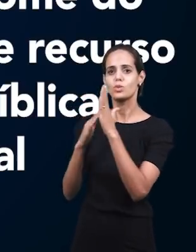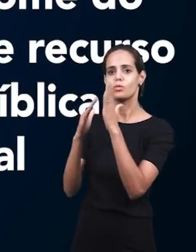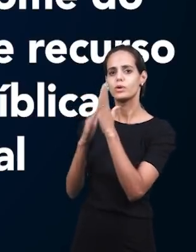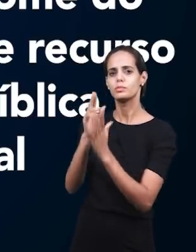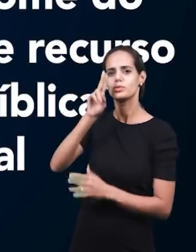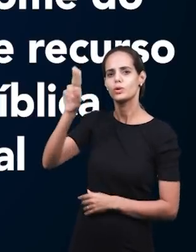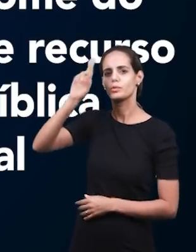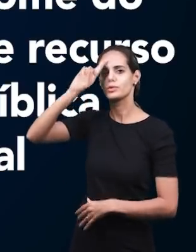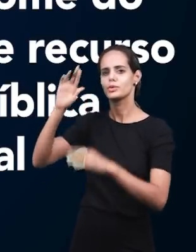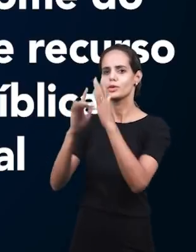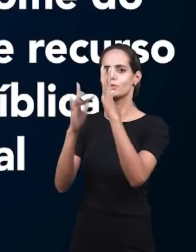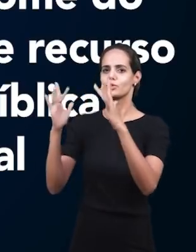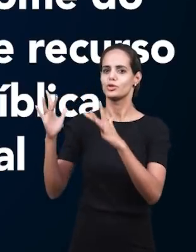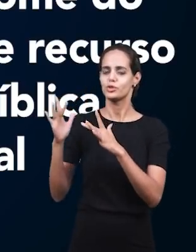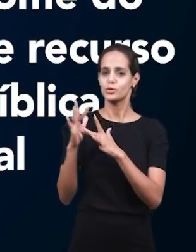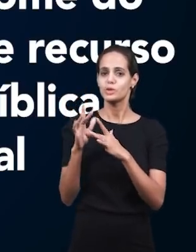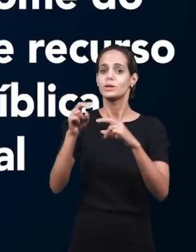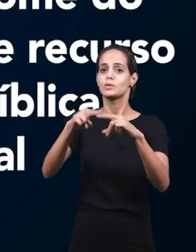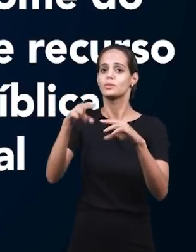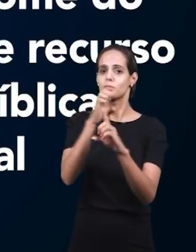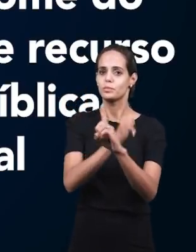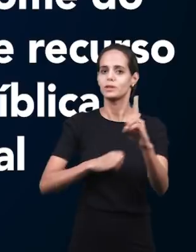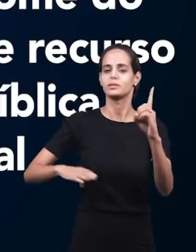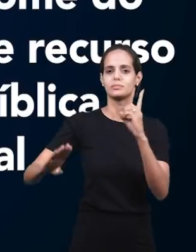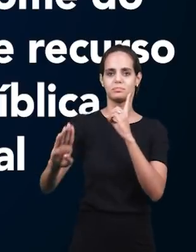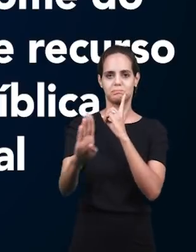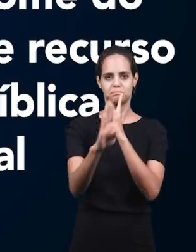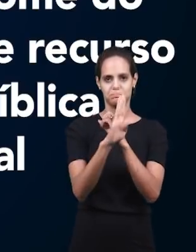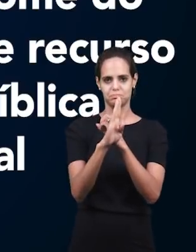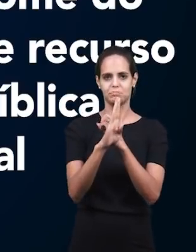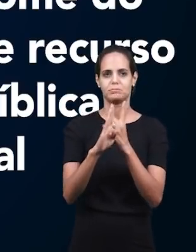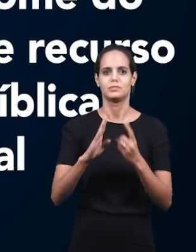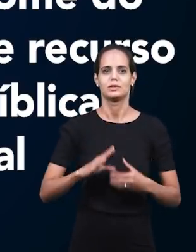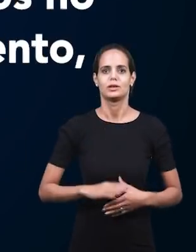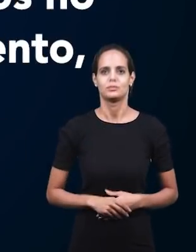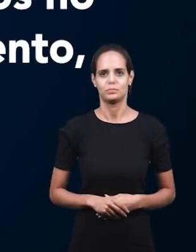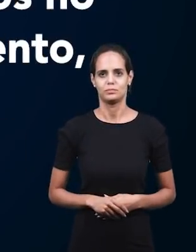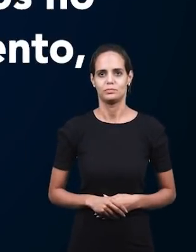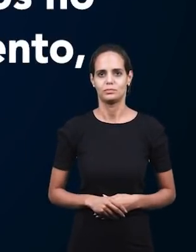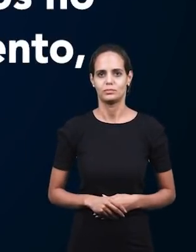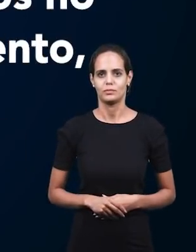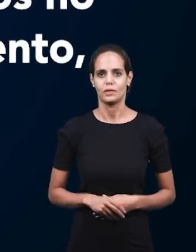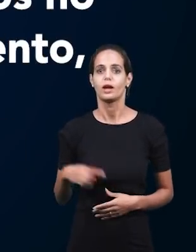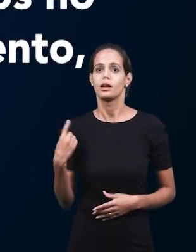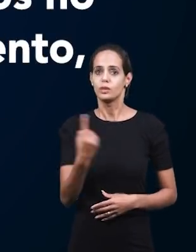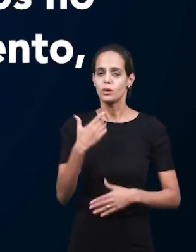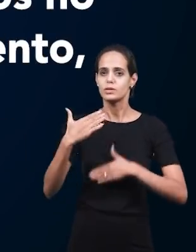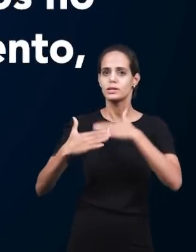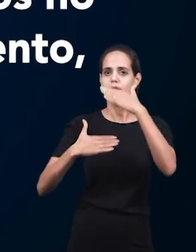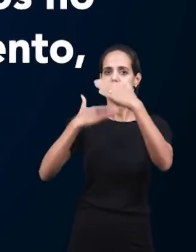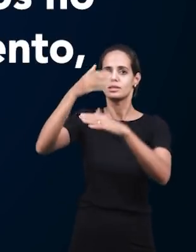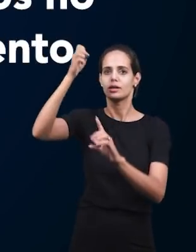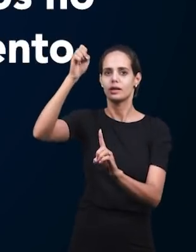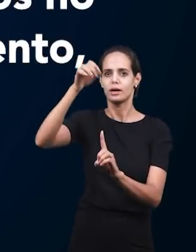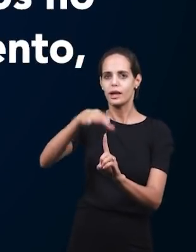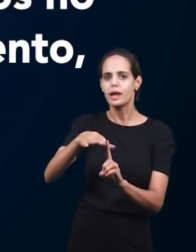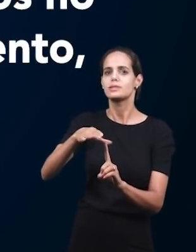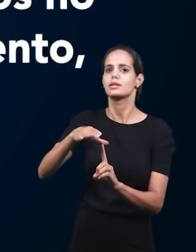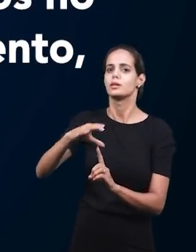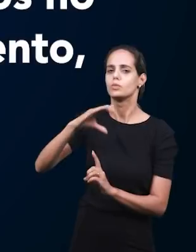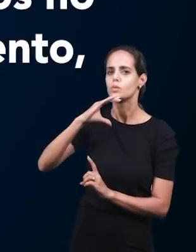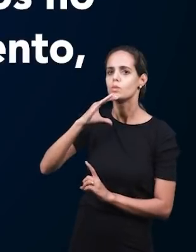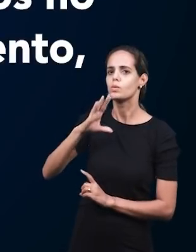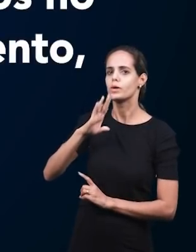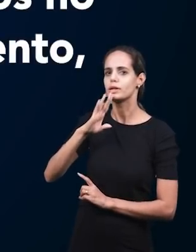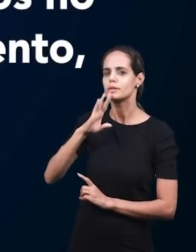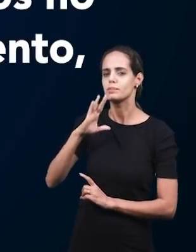we praise the name of the Lord for this resource of the Sunday Bible School that has allowed us to grow in the